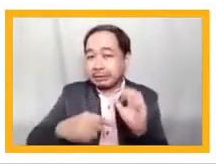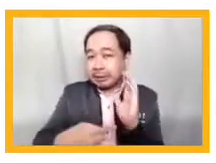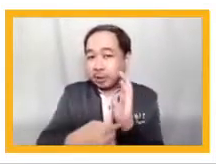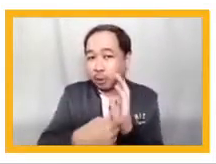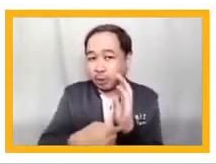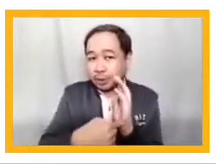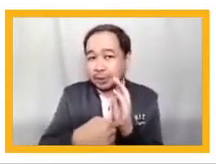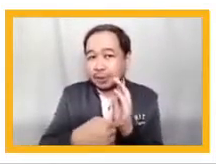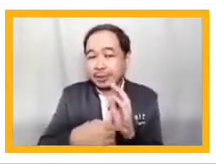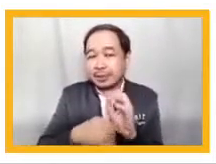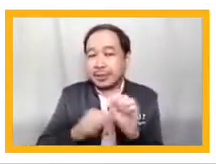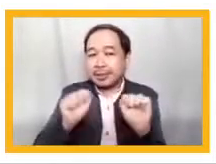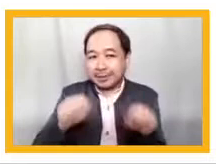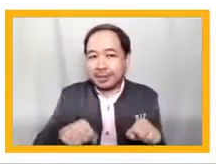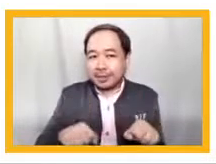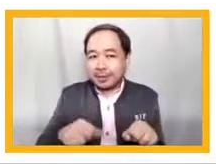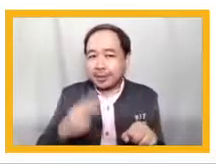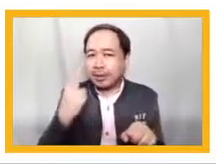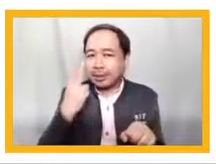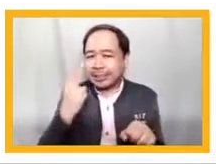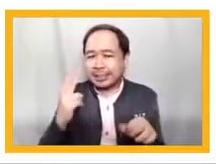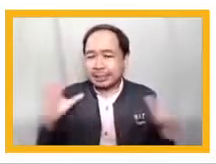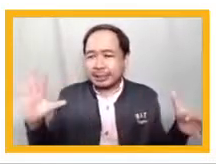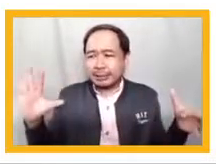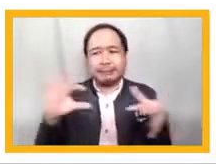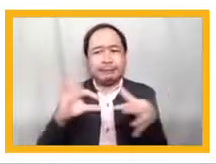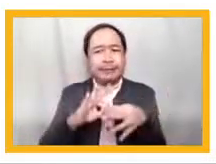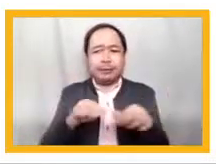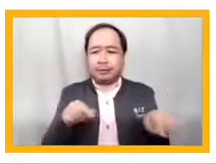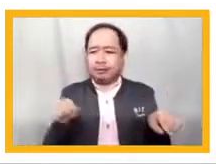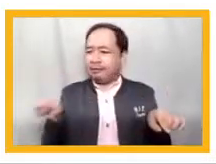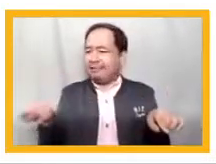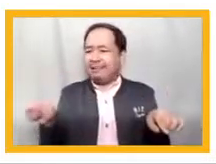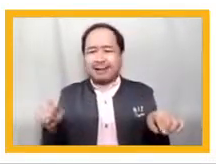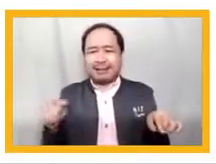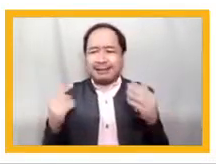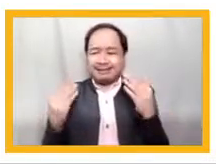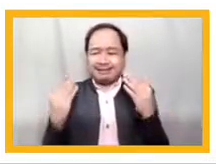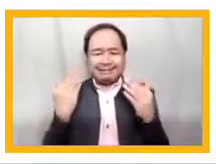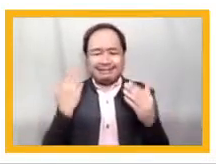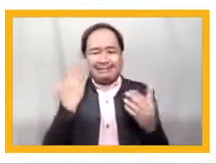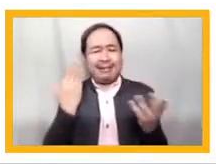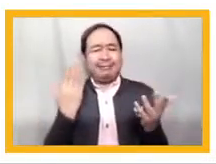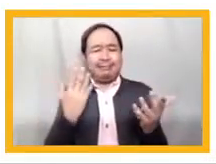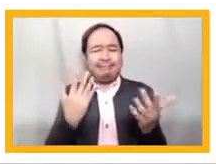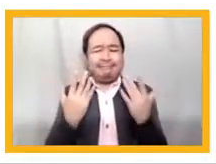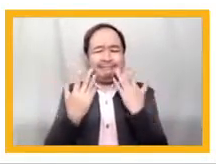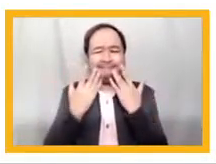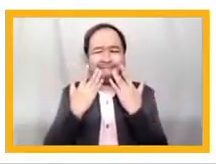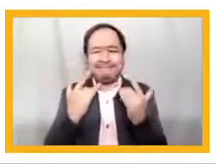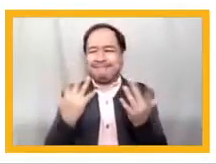to fill the gap. The purpose is to fill the gap in education and training